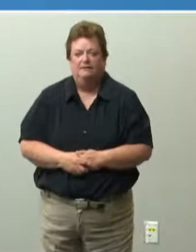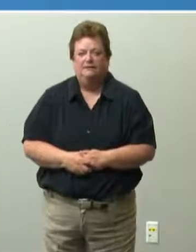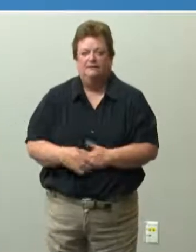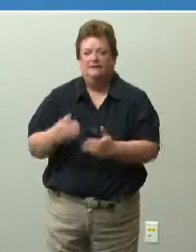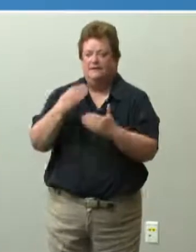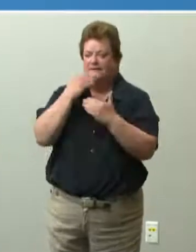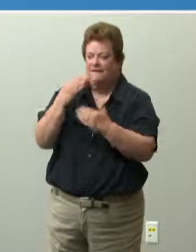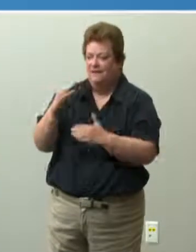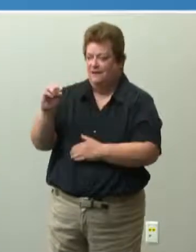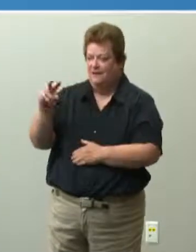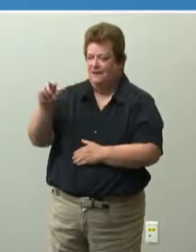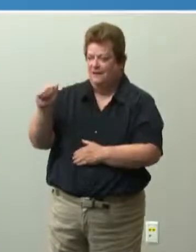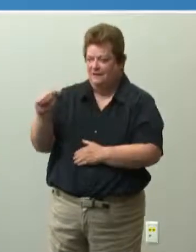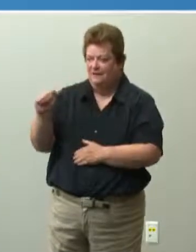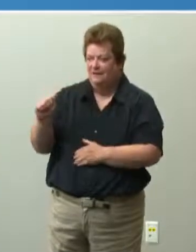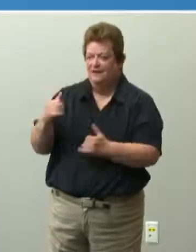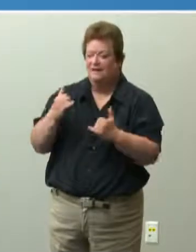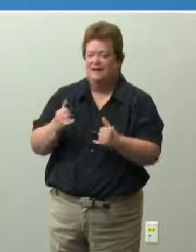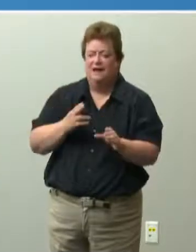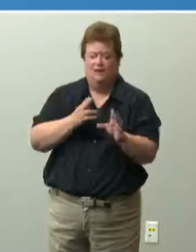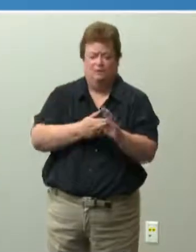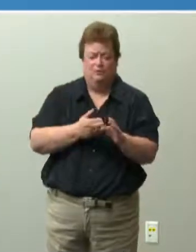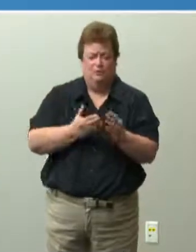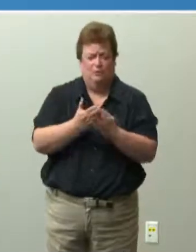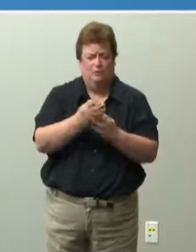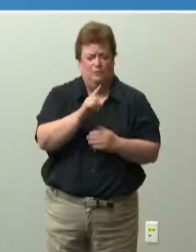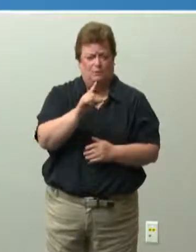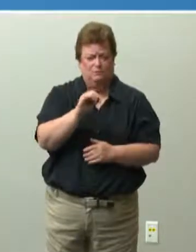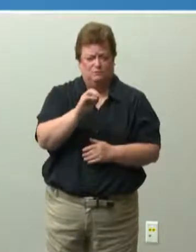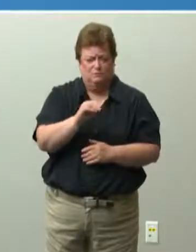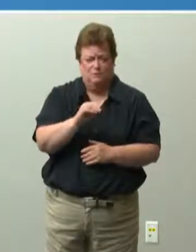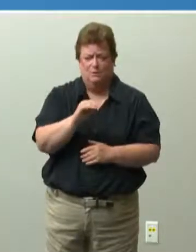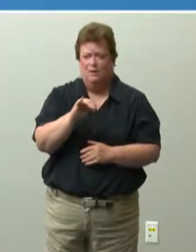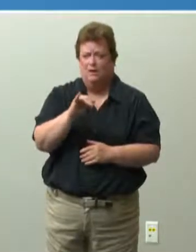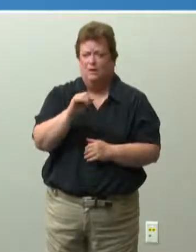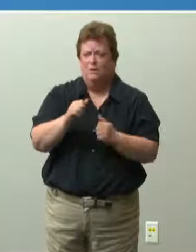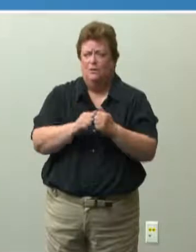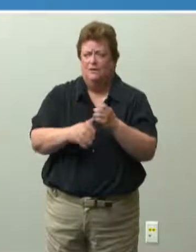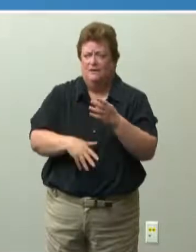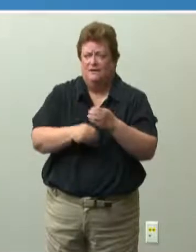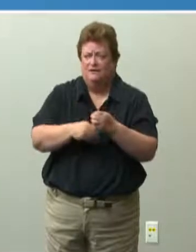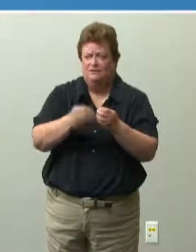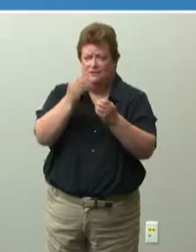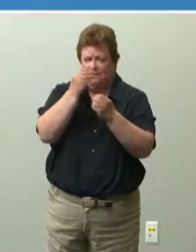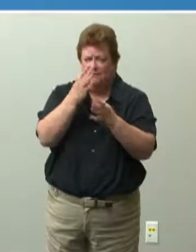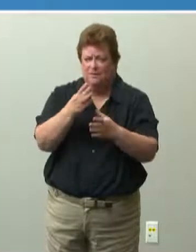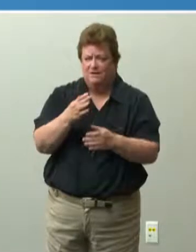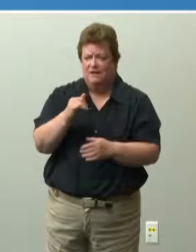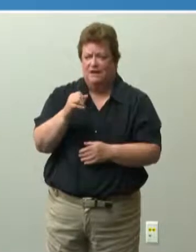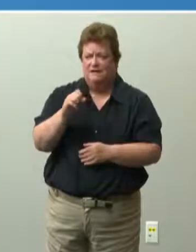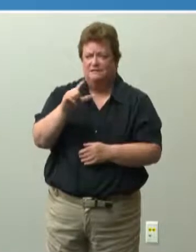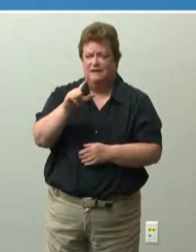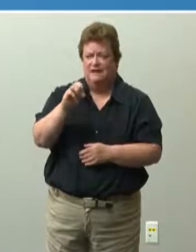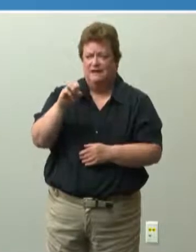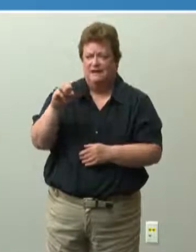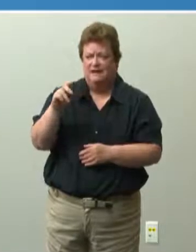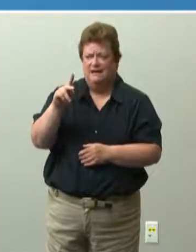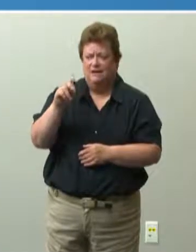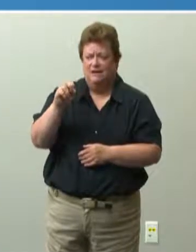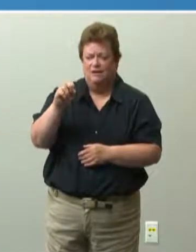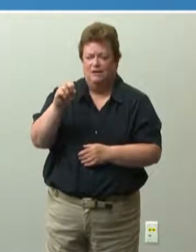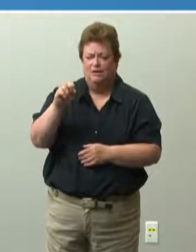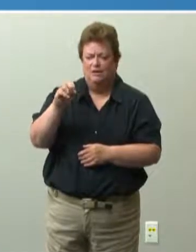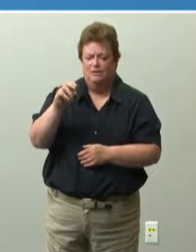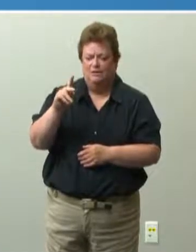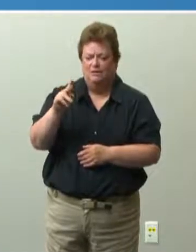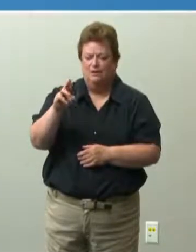Thank you, Eva. And now joining us via Zoom with some additional information is Lee